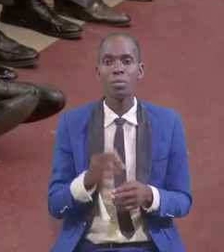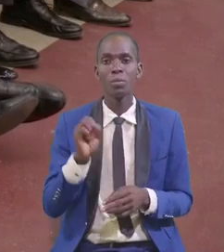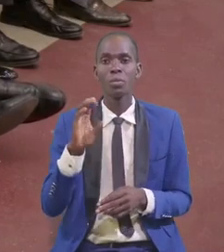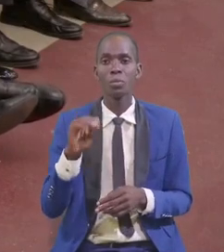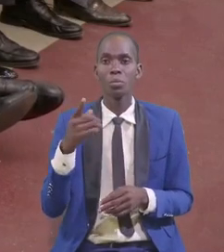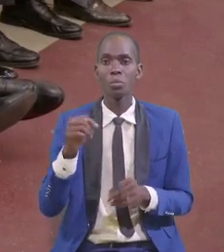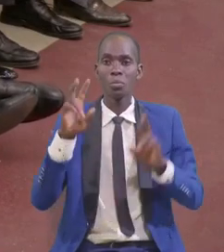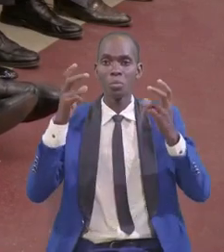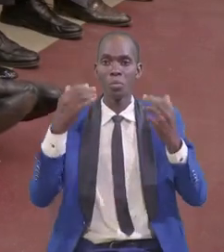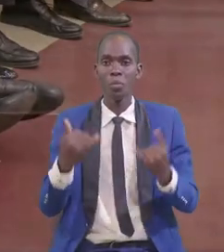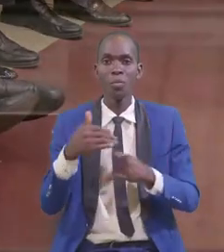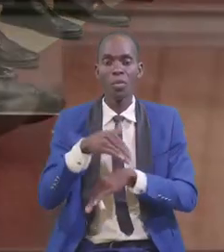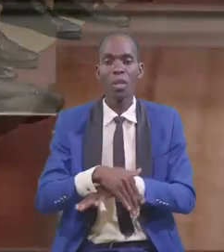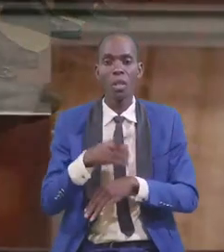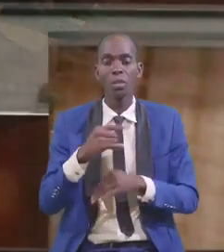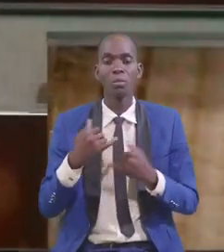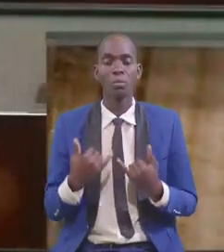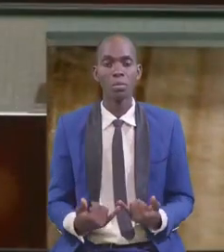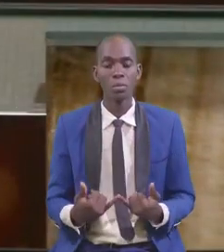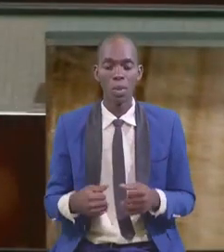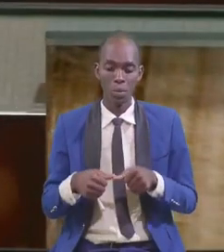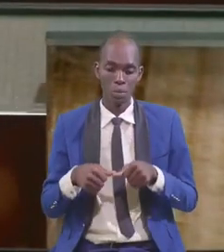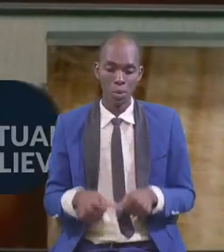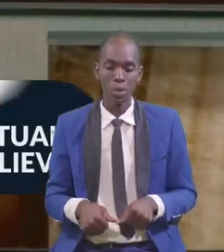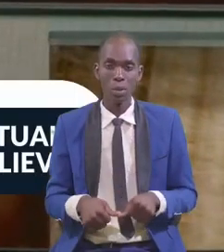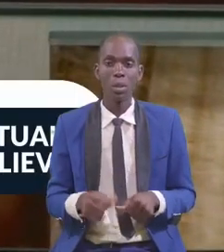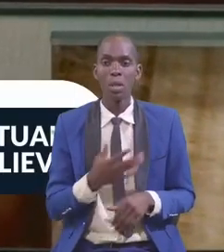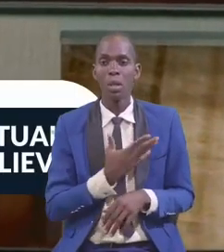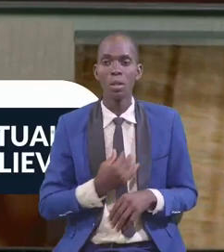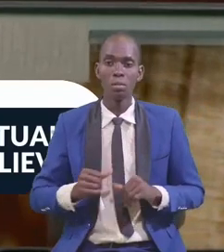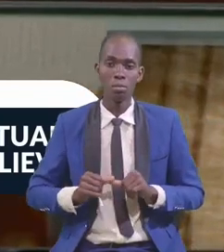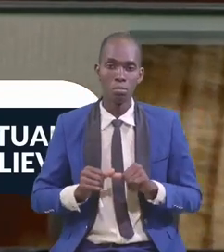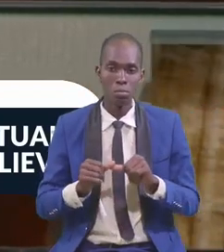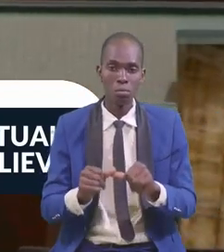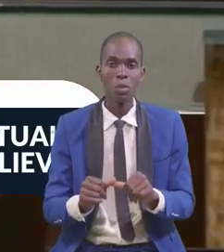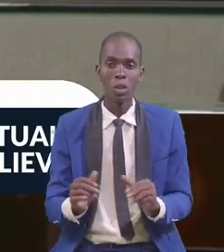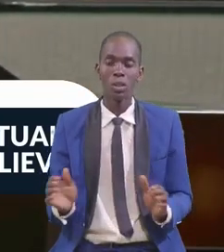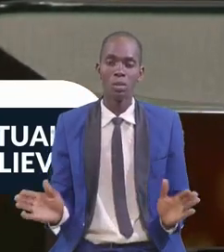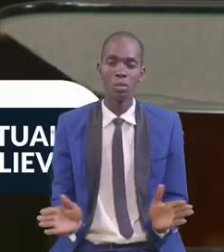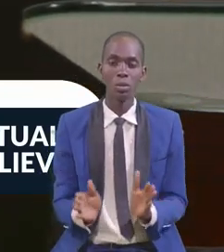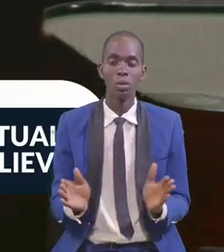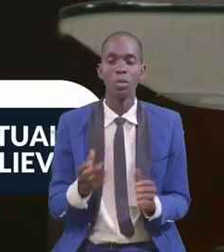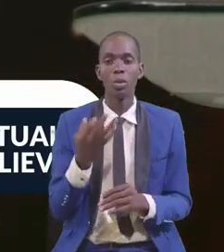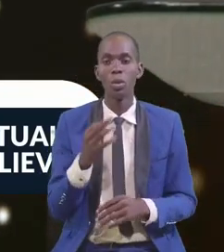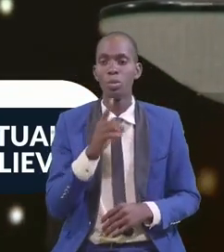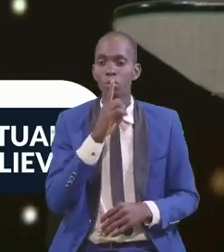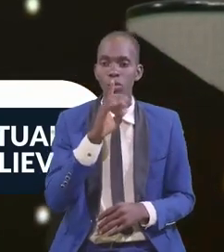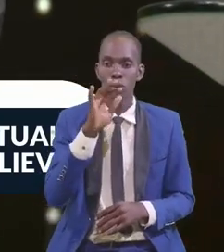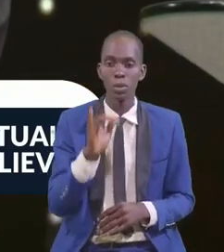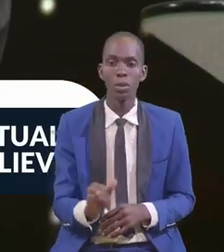topic tonight, the present, permanent, and perpetual exaltation of